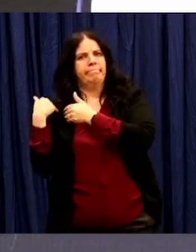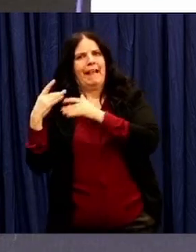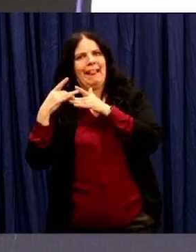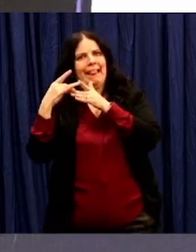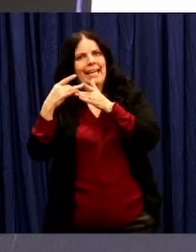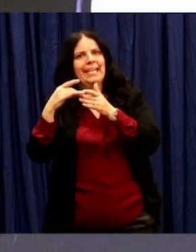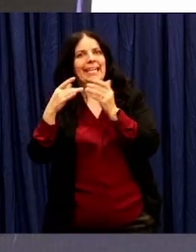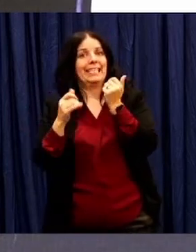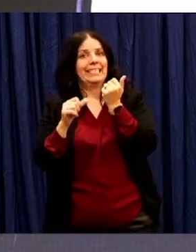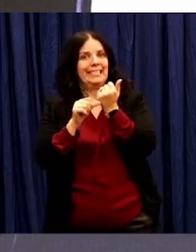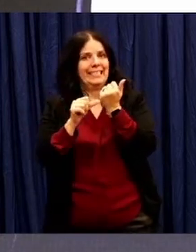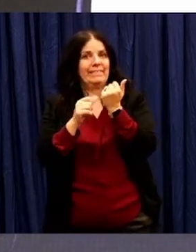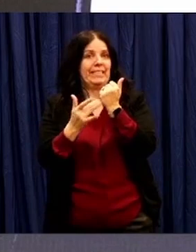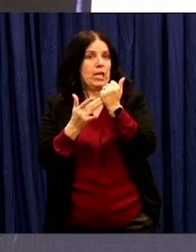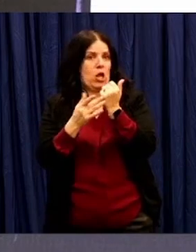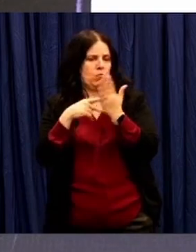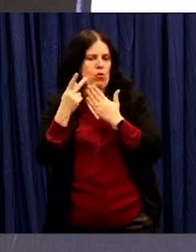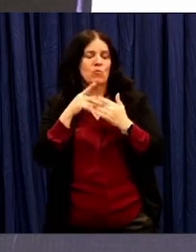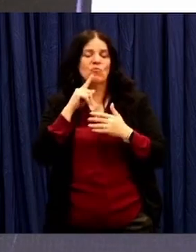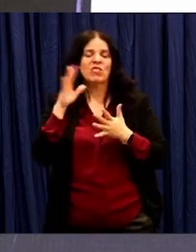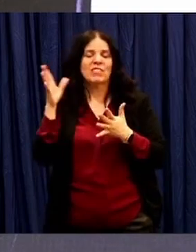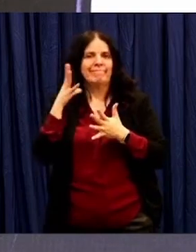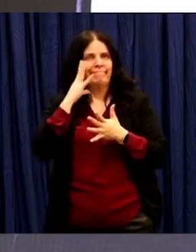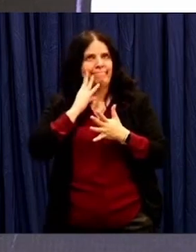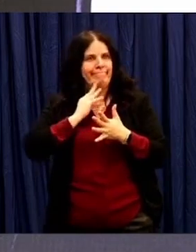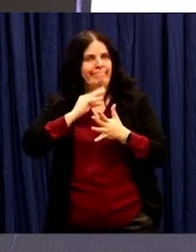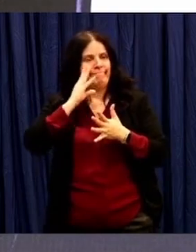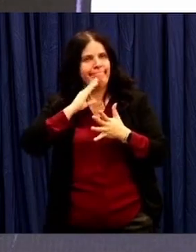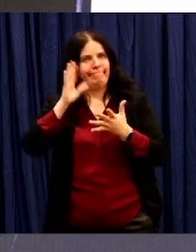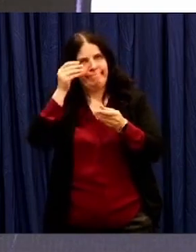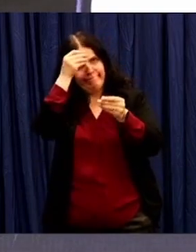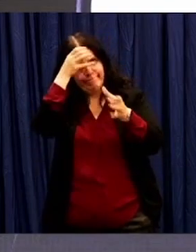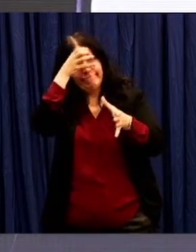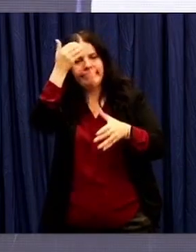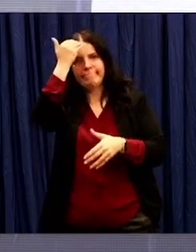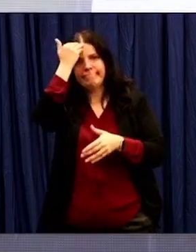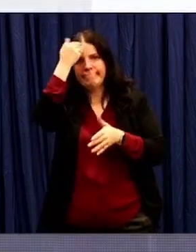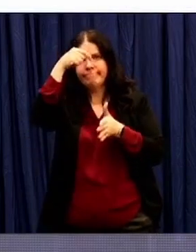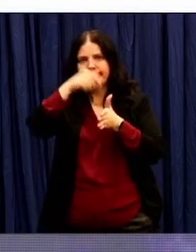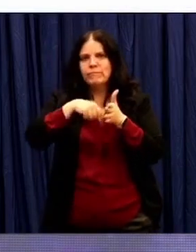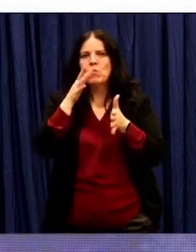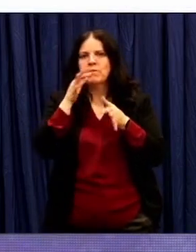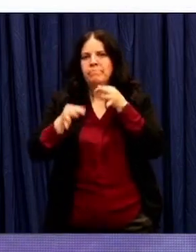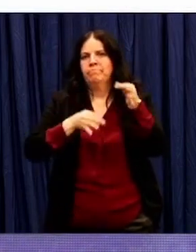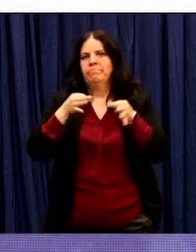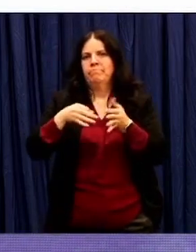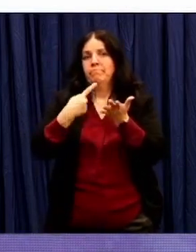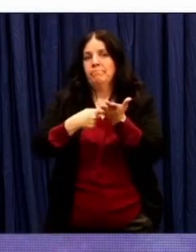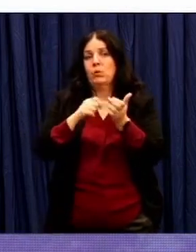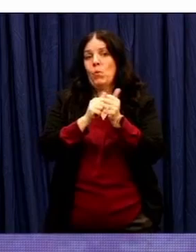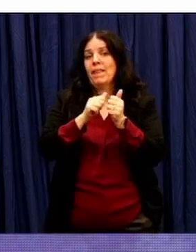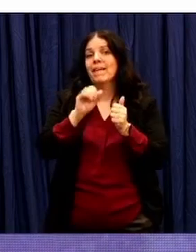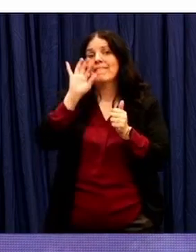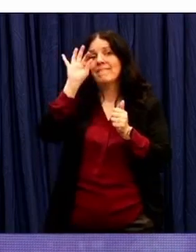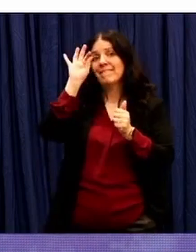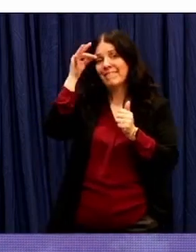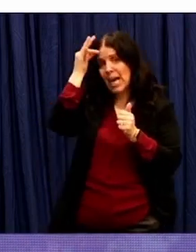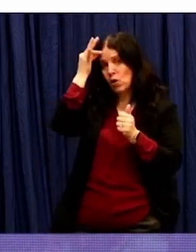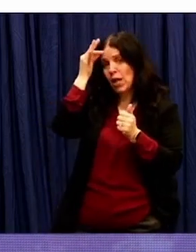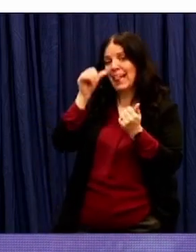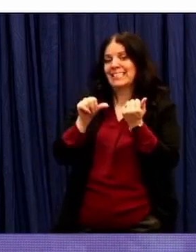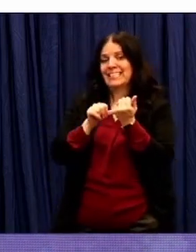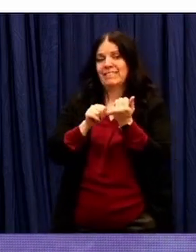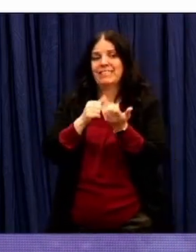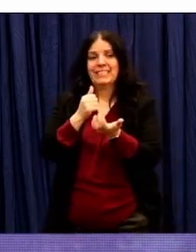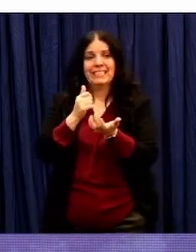program. She has a wealth of information to share with us today. She'll be discussing federal assistive technology